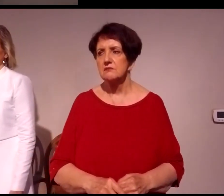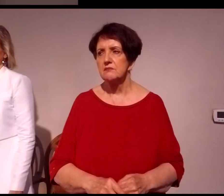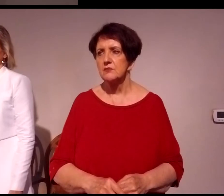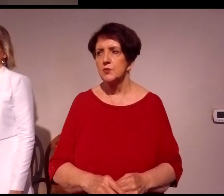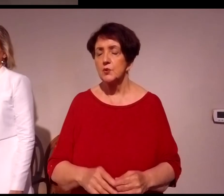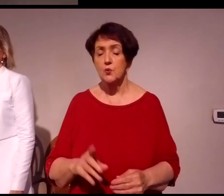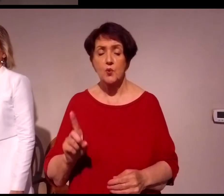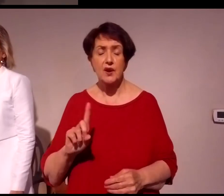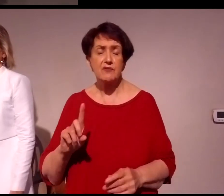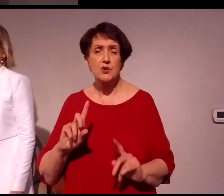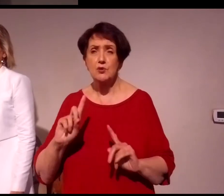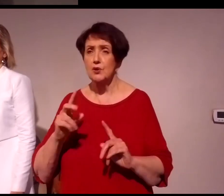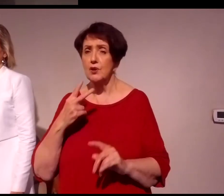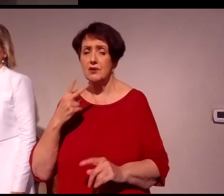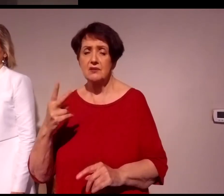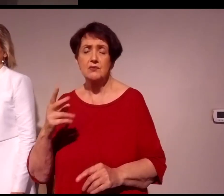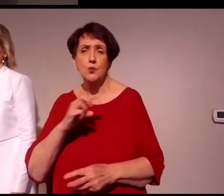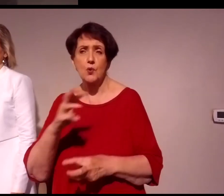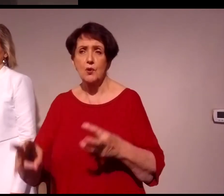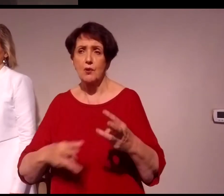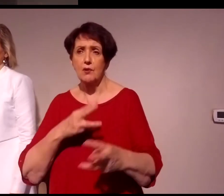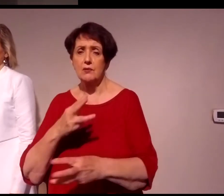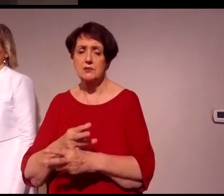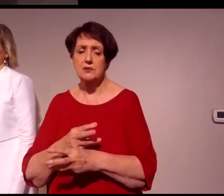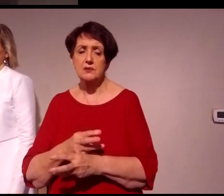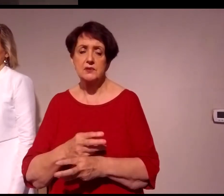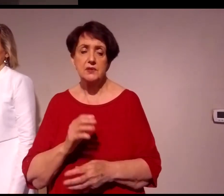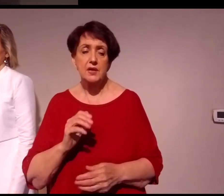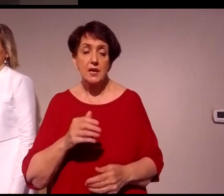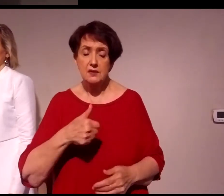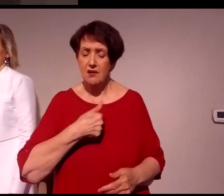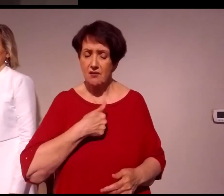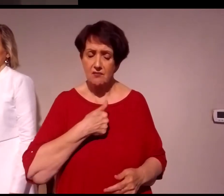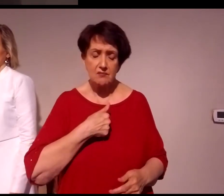wherever we may look in the world, in our own lives.